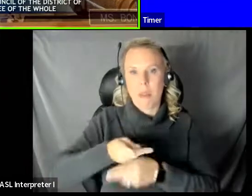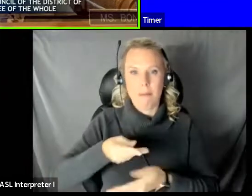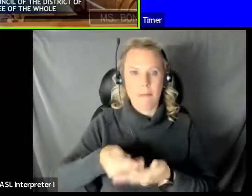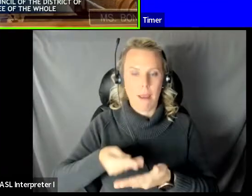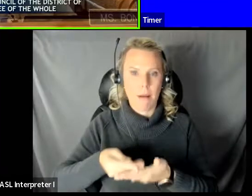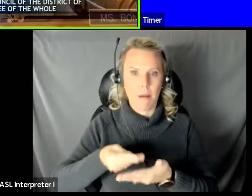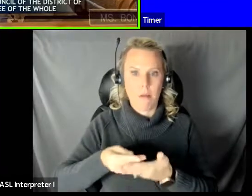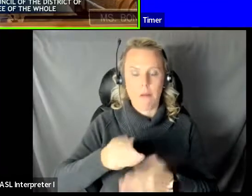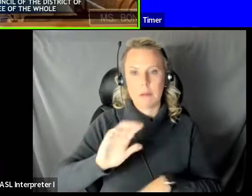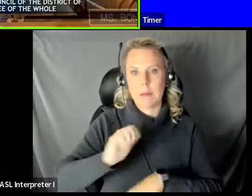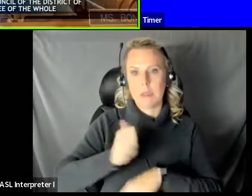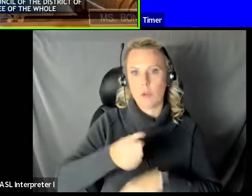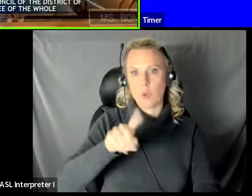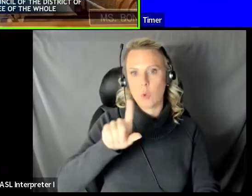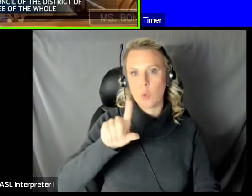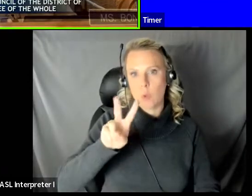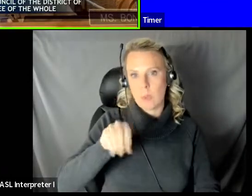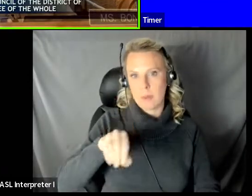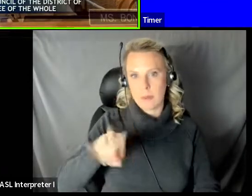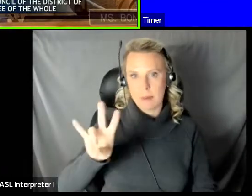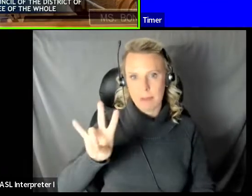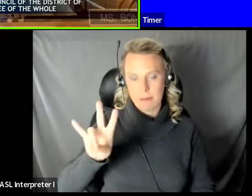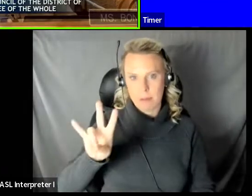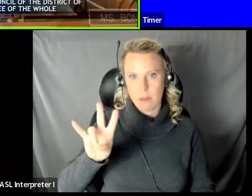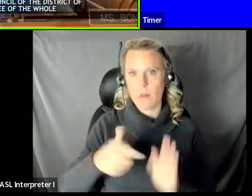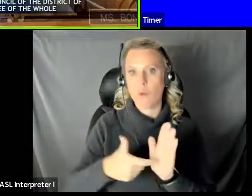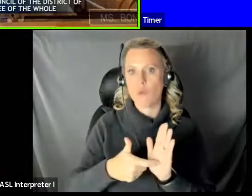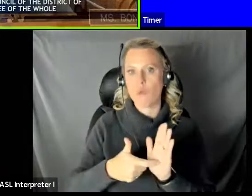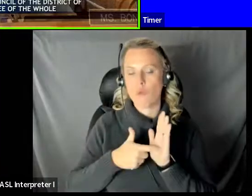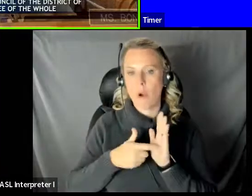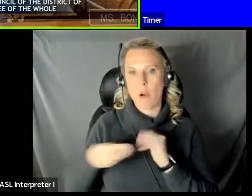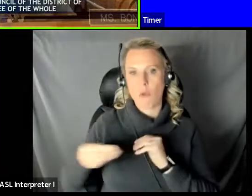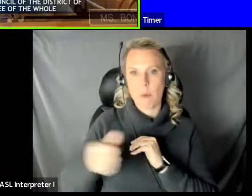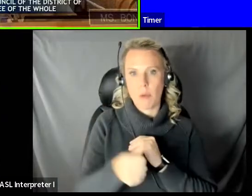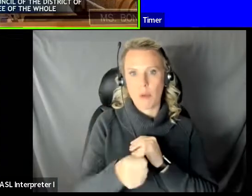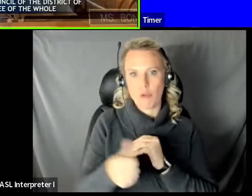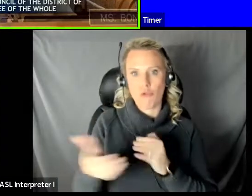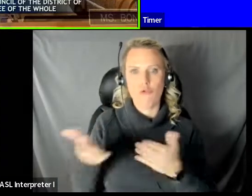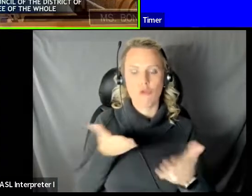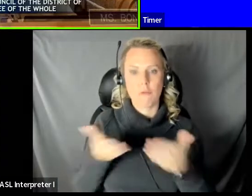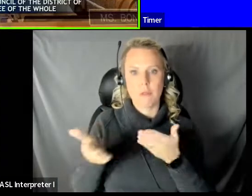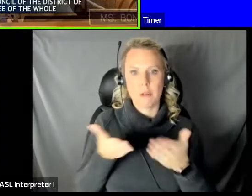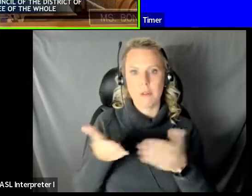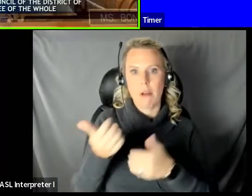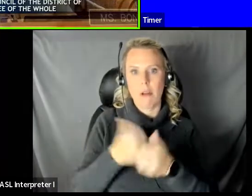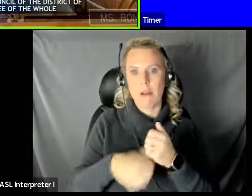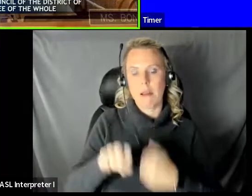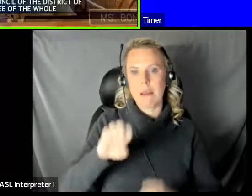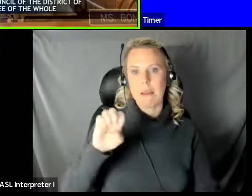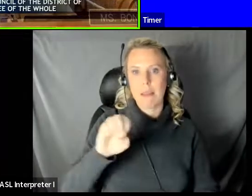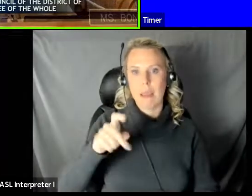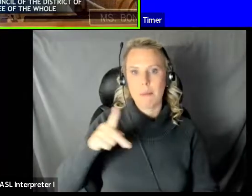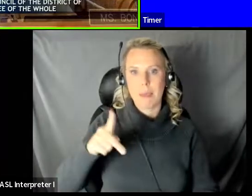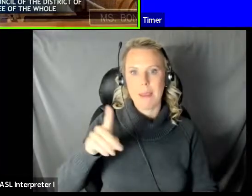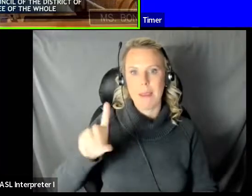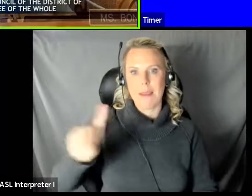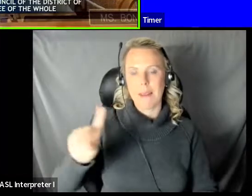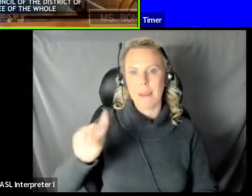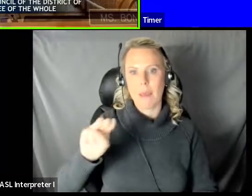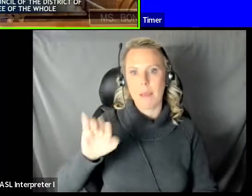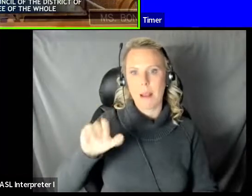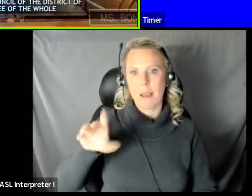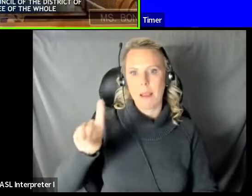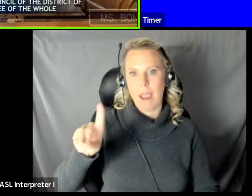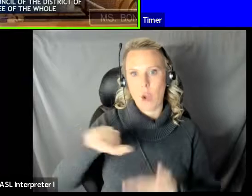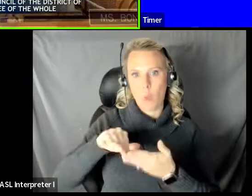of 2007 to require reimbursable services under the EPD Medicaid